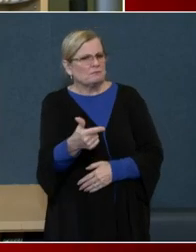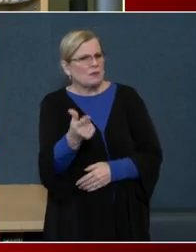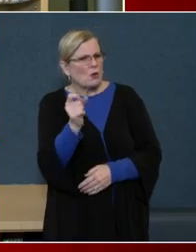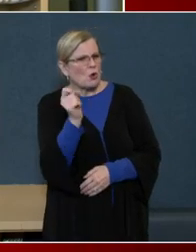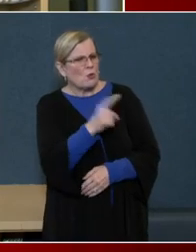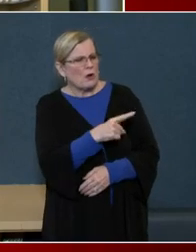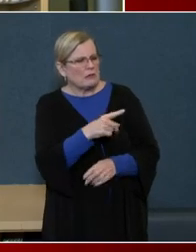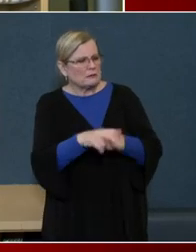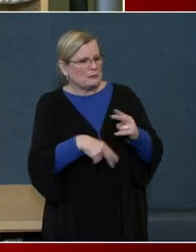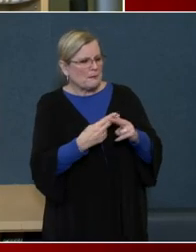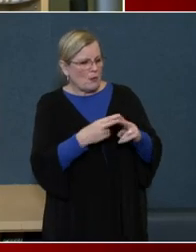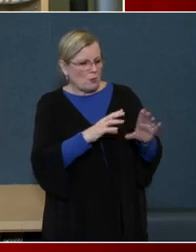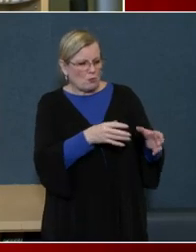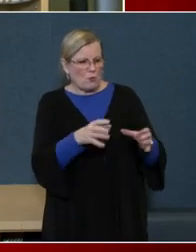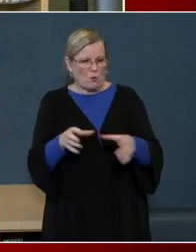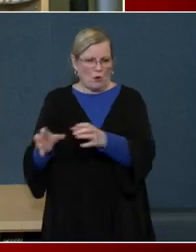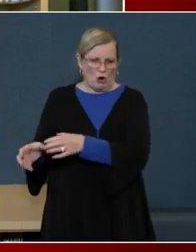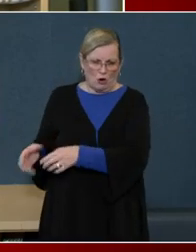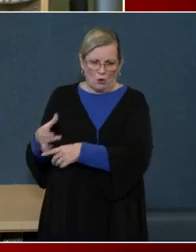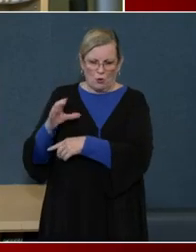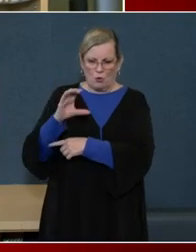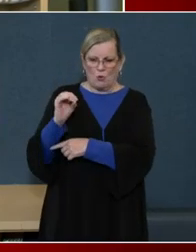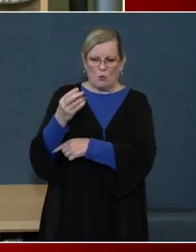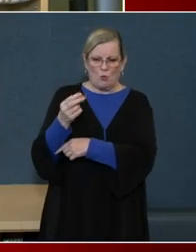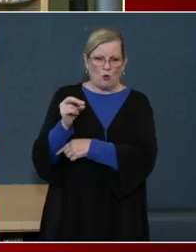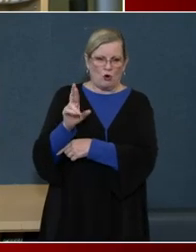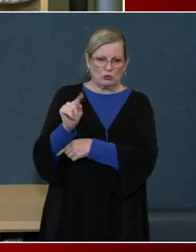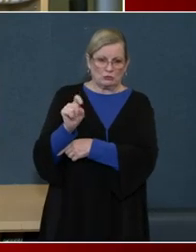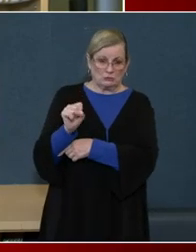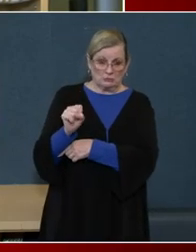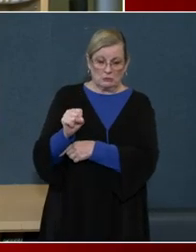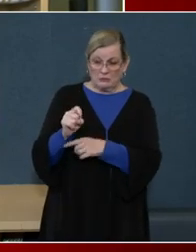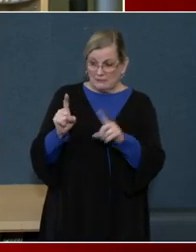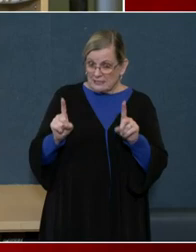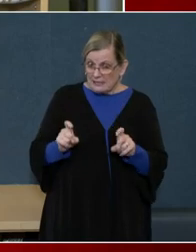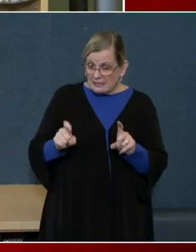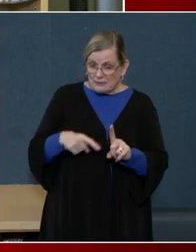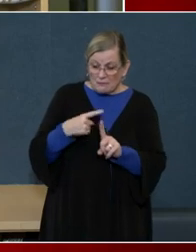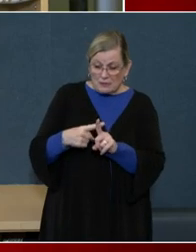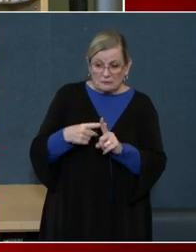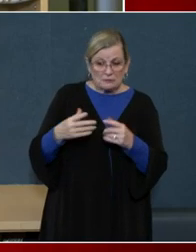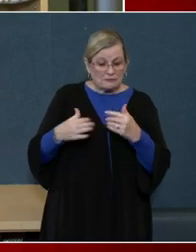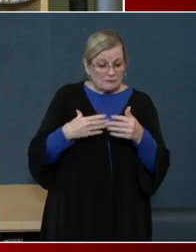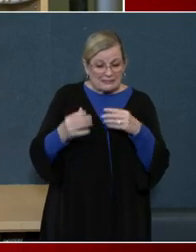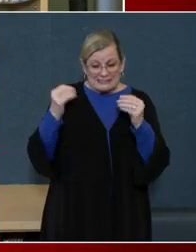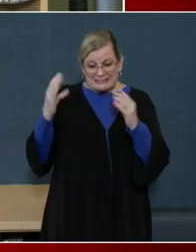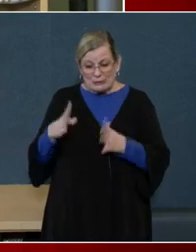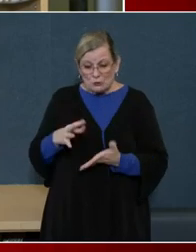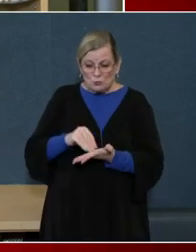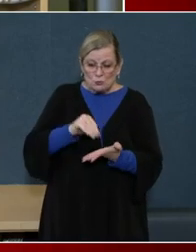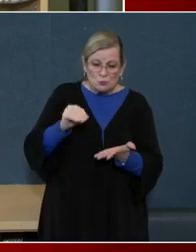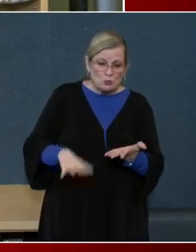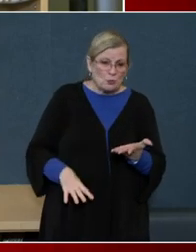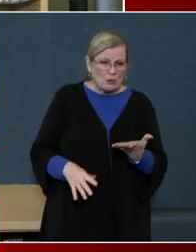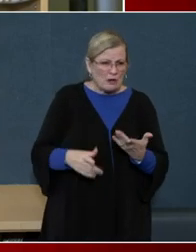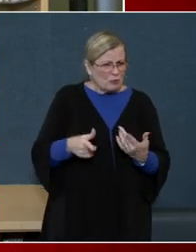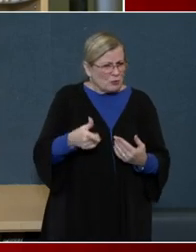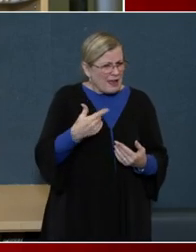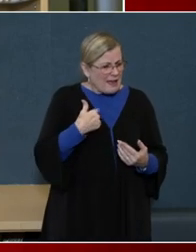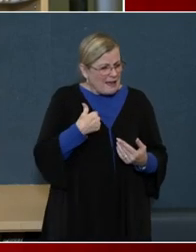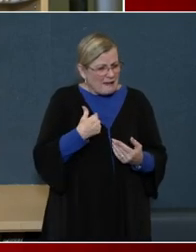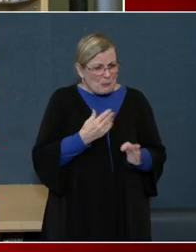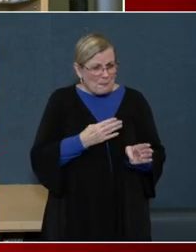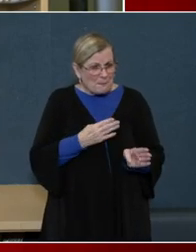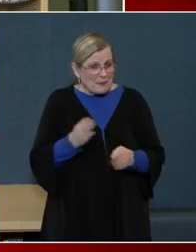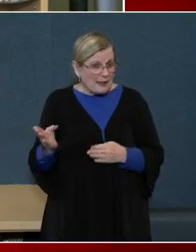If someone tests positive, right, you showed that either a teacher or a student, is there any plan to immediately remove that person from